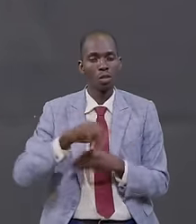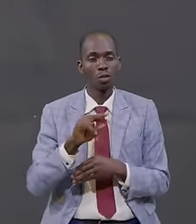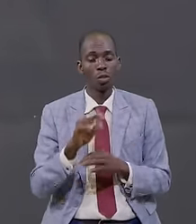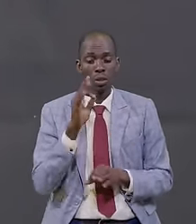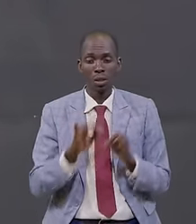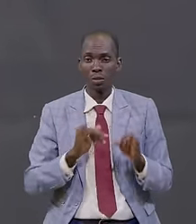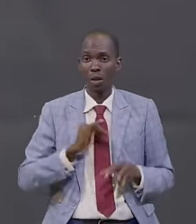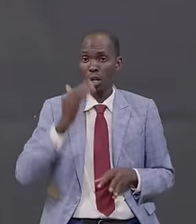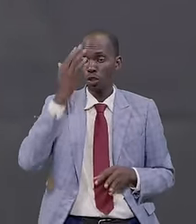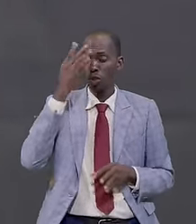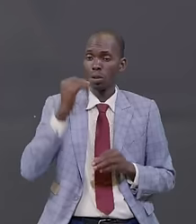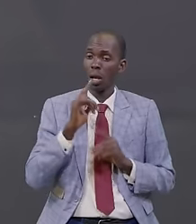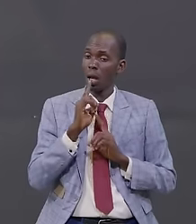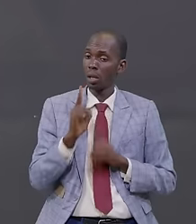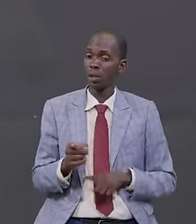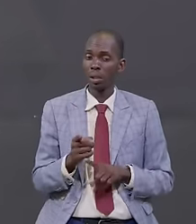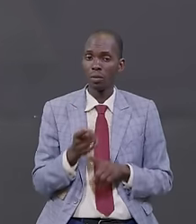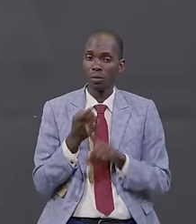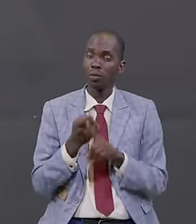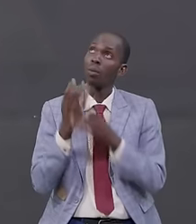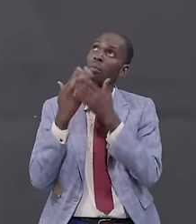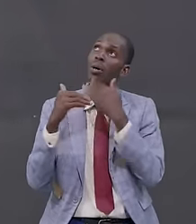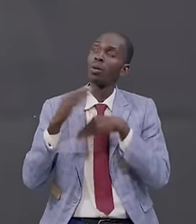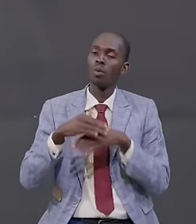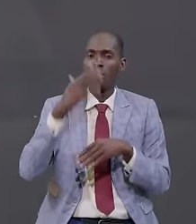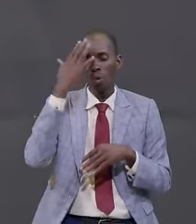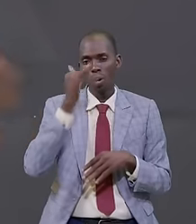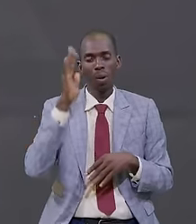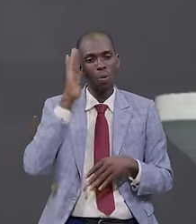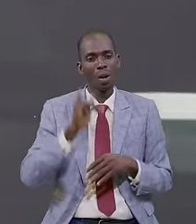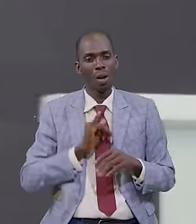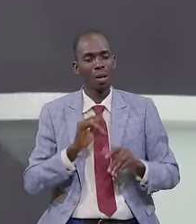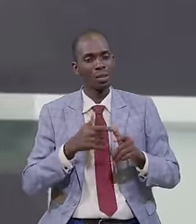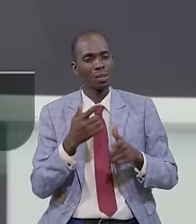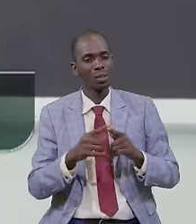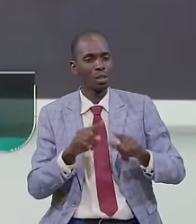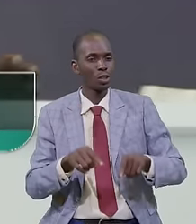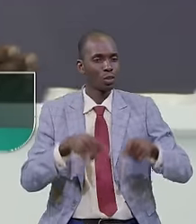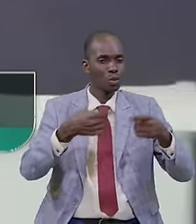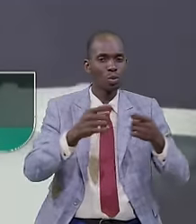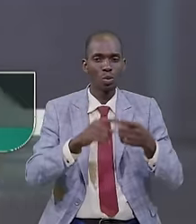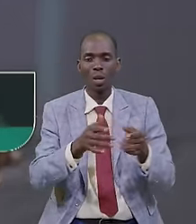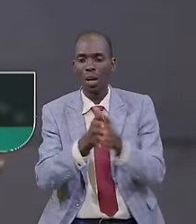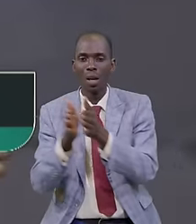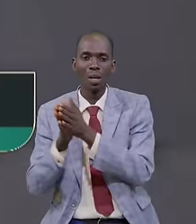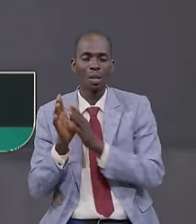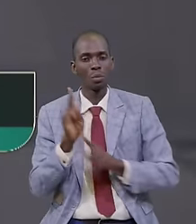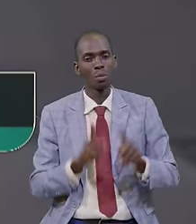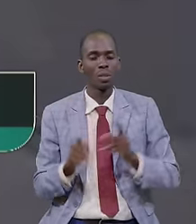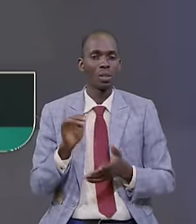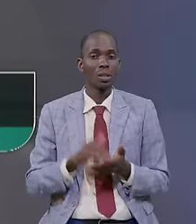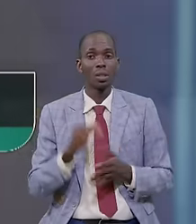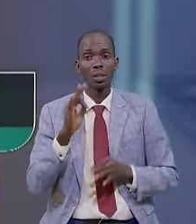am I looking for other answers? If I know the solution, and if I can take the firm decision